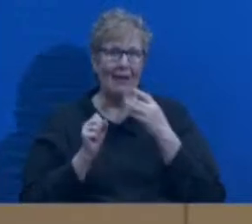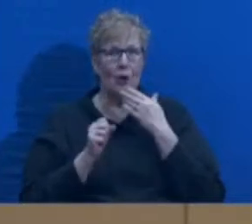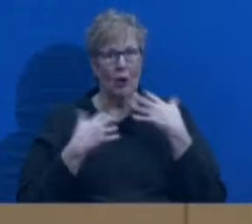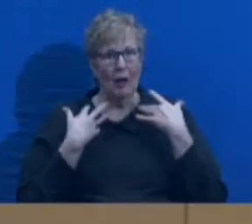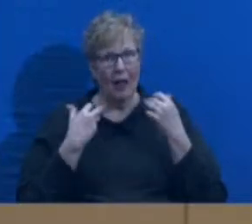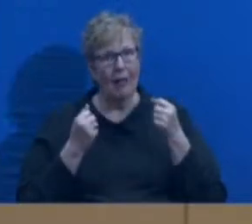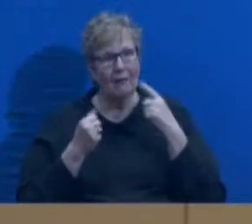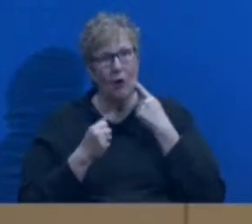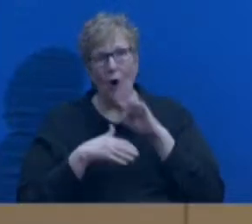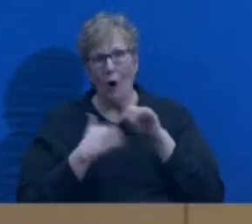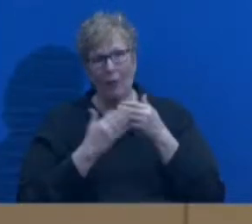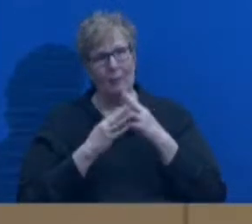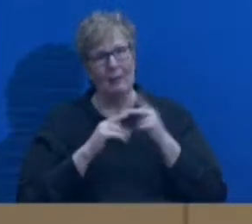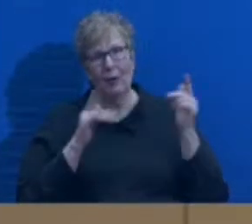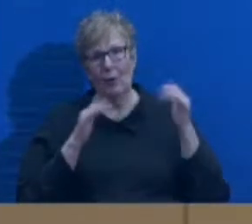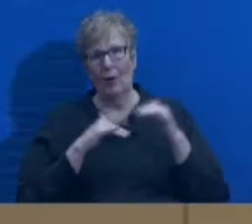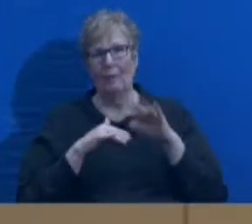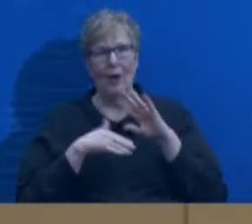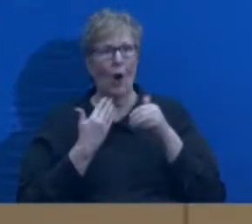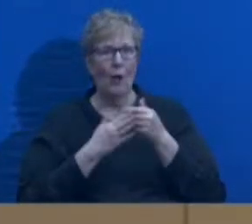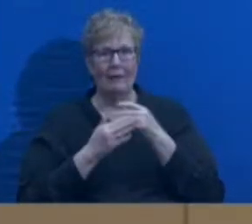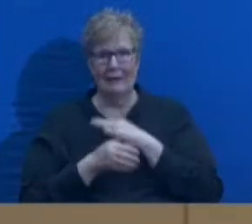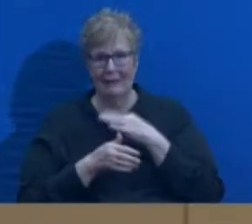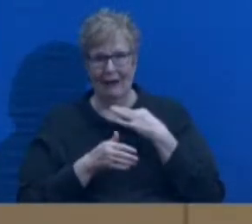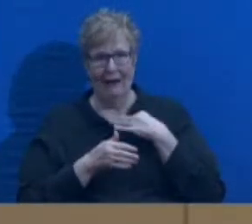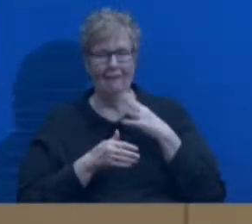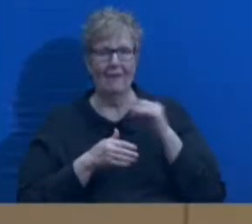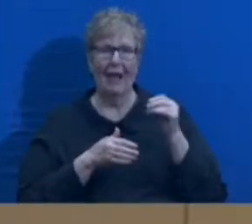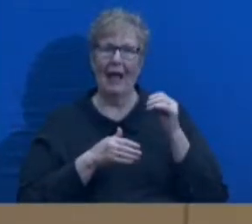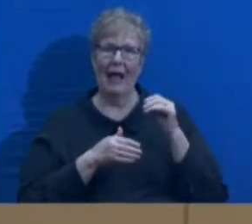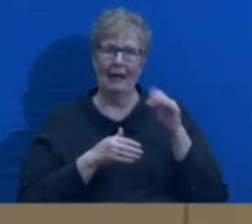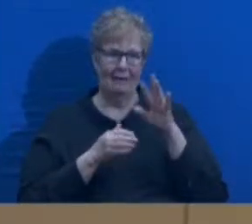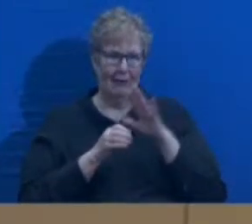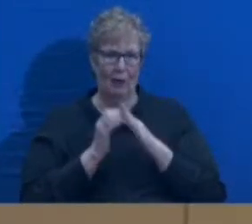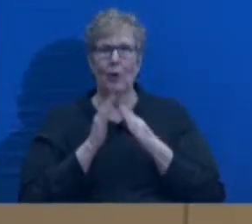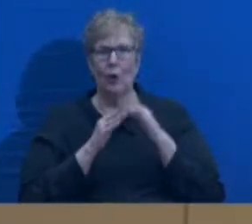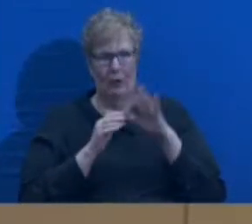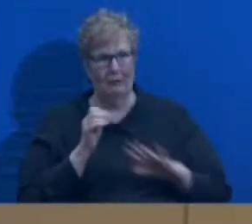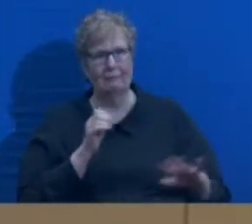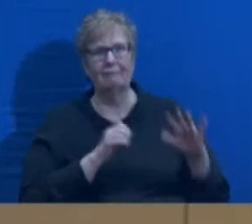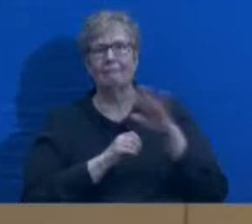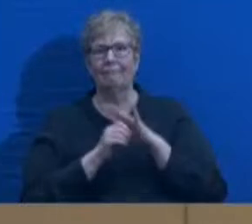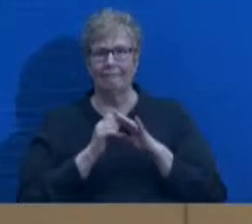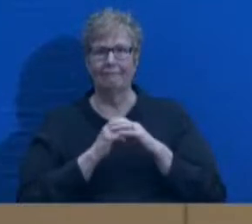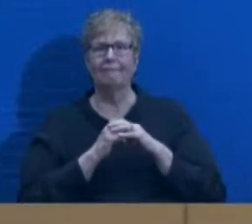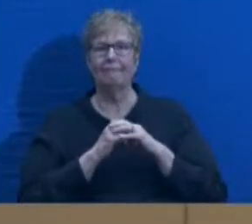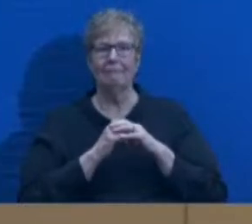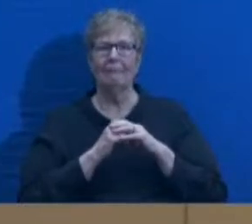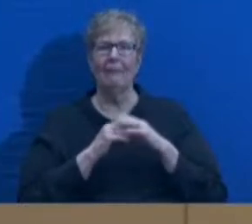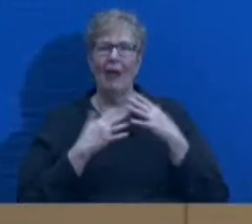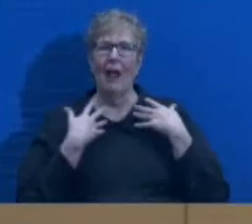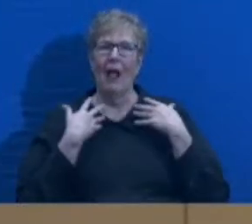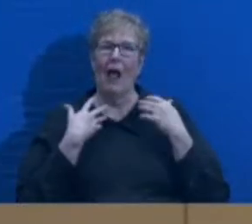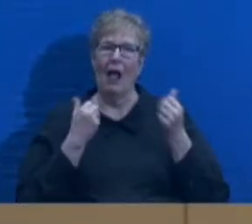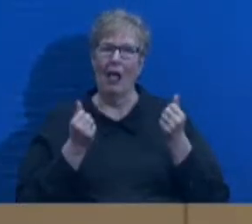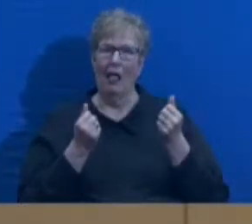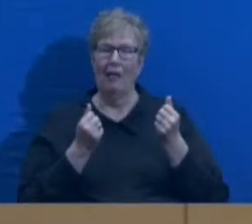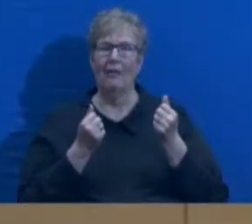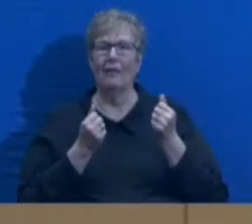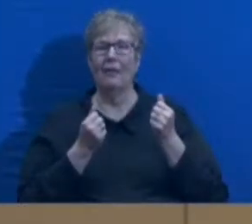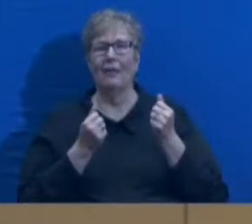all attendees, all support staff, and the surrounding community. Health protocols